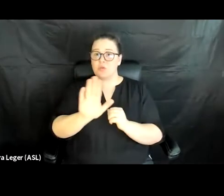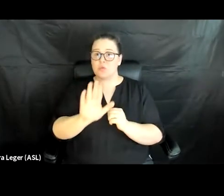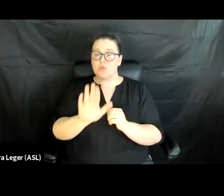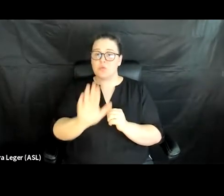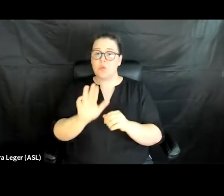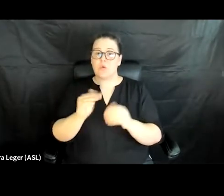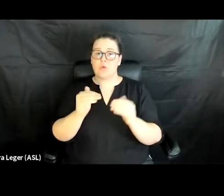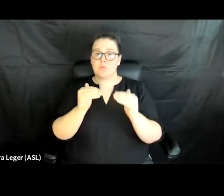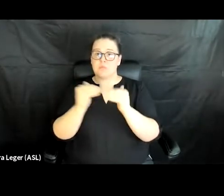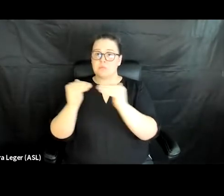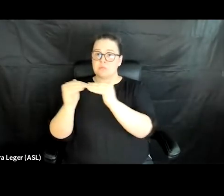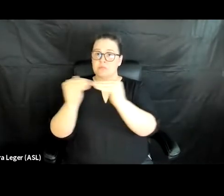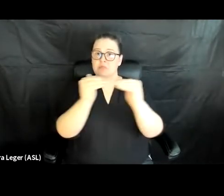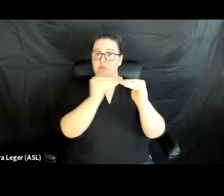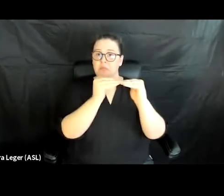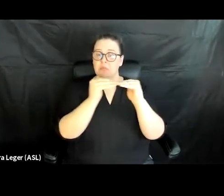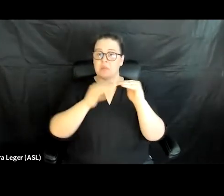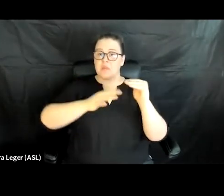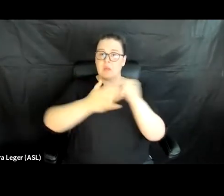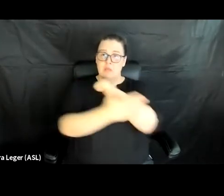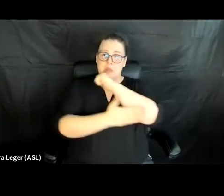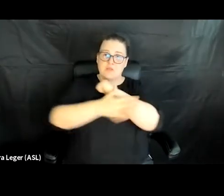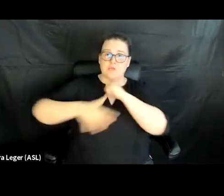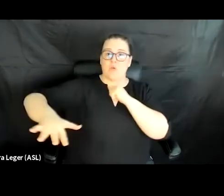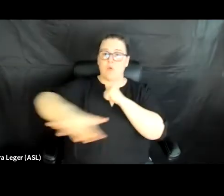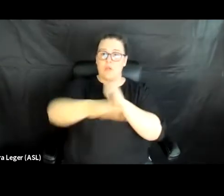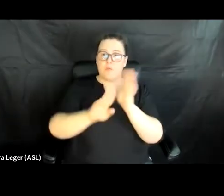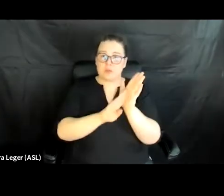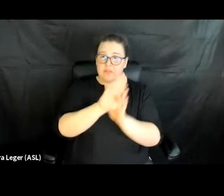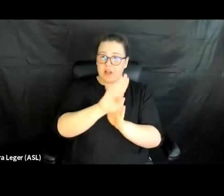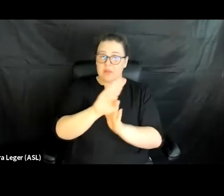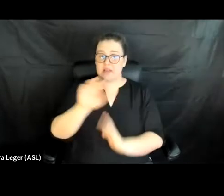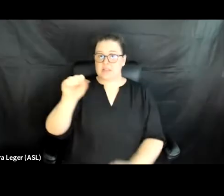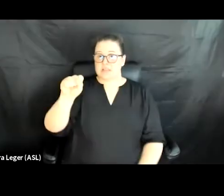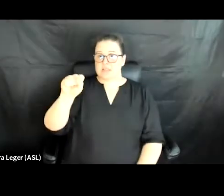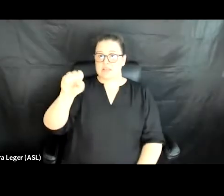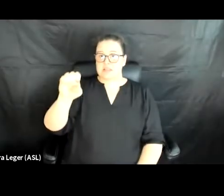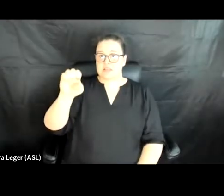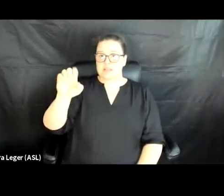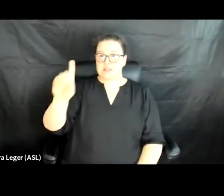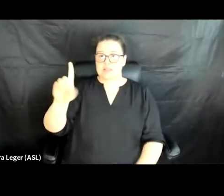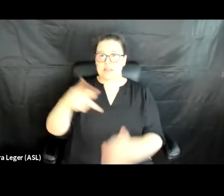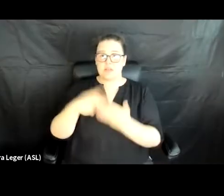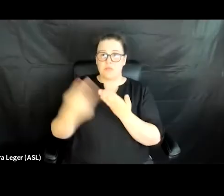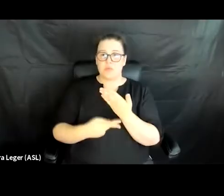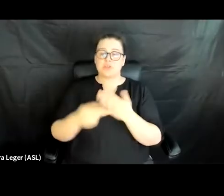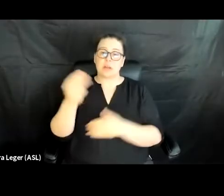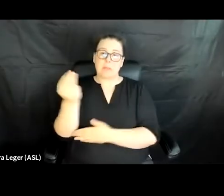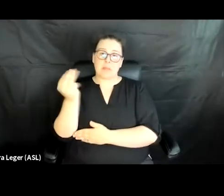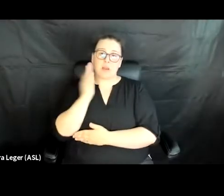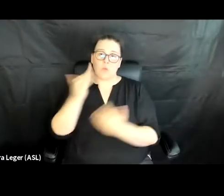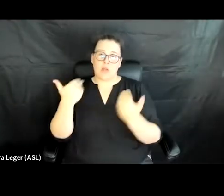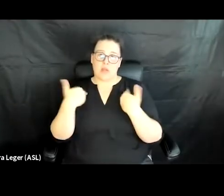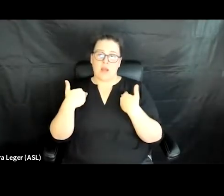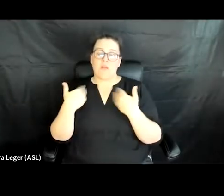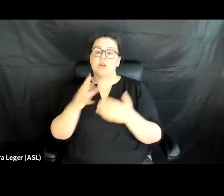country are developing, and the SEED project on Monday is going to have a collaborative